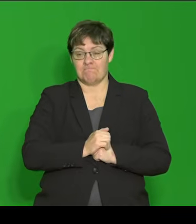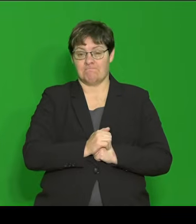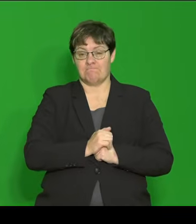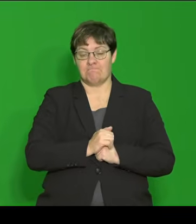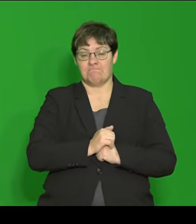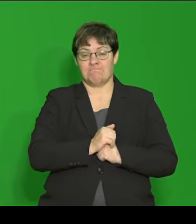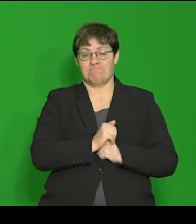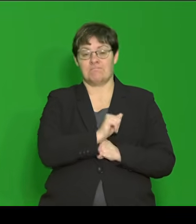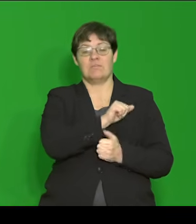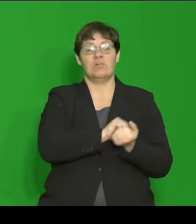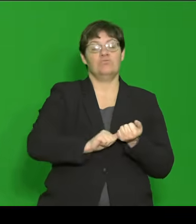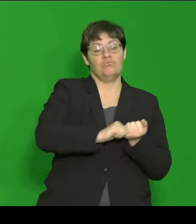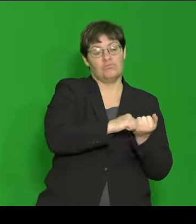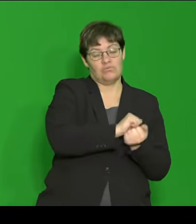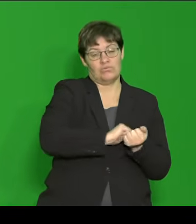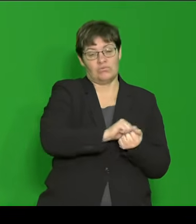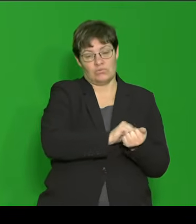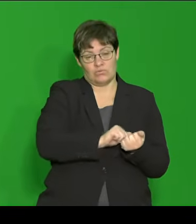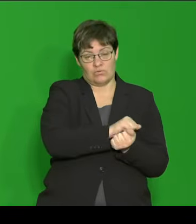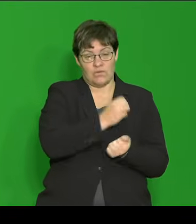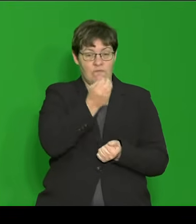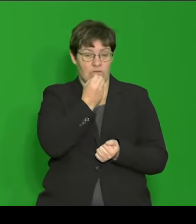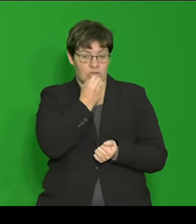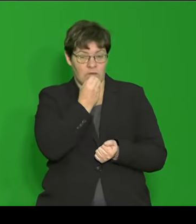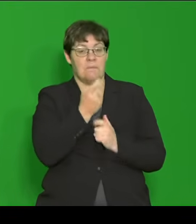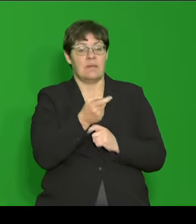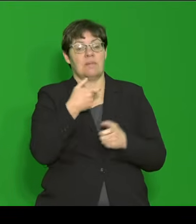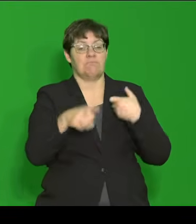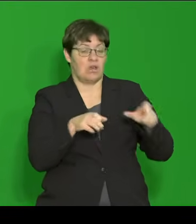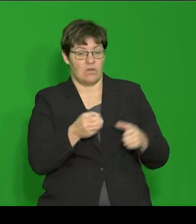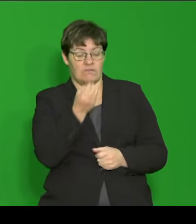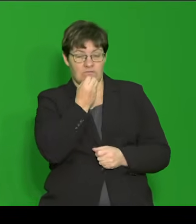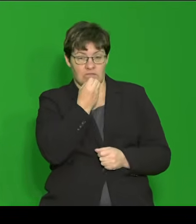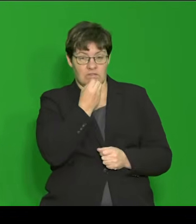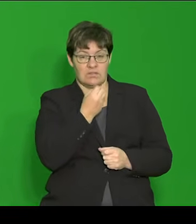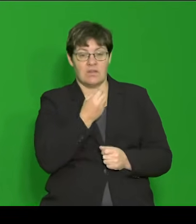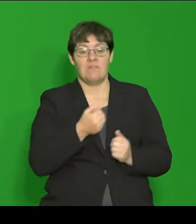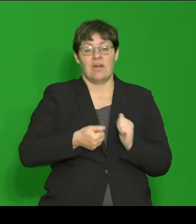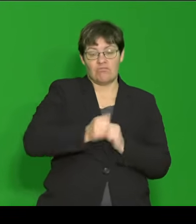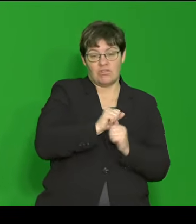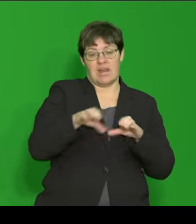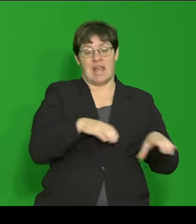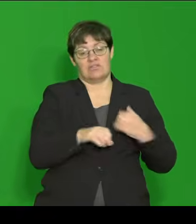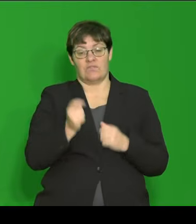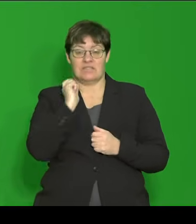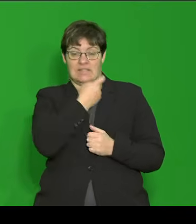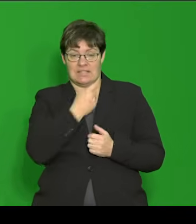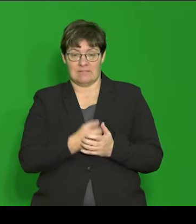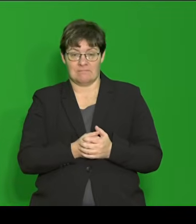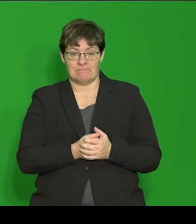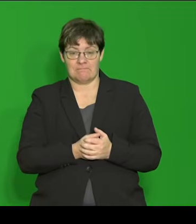Let's go back to chewing food. As I mentioned, it allows us to break down the food by the grinding action of our